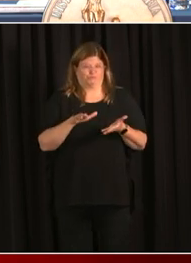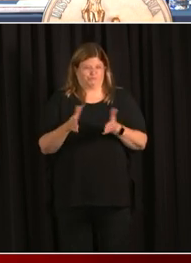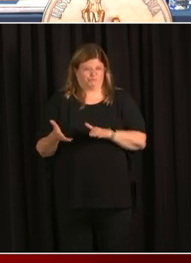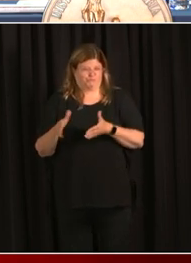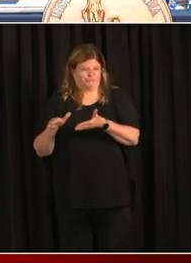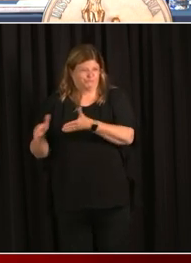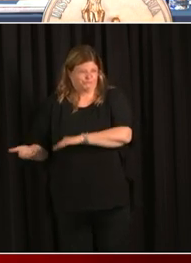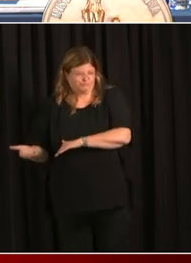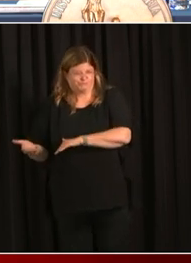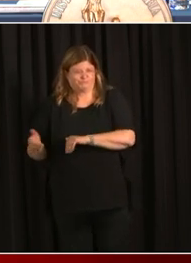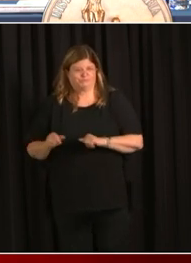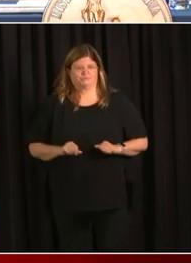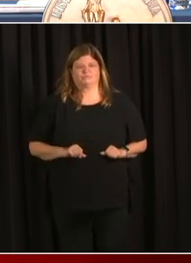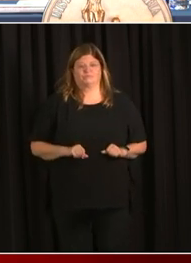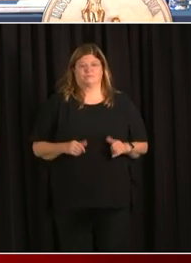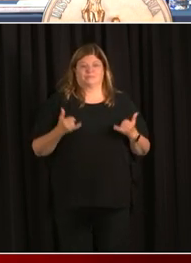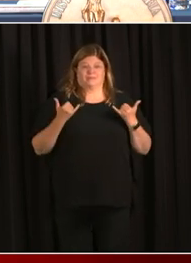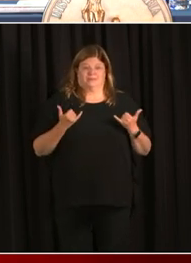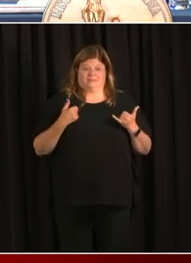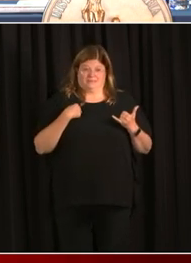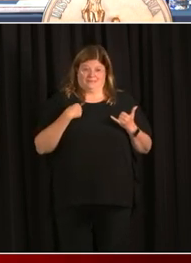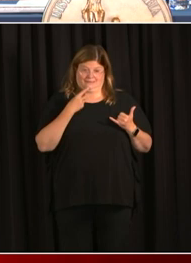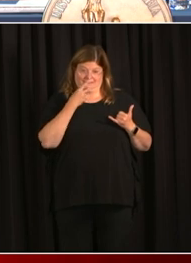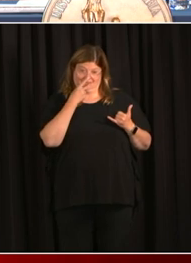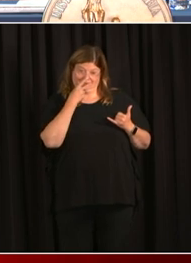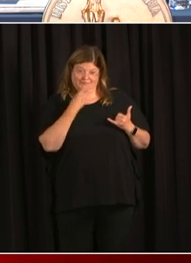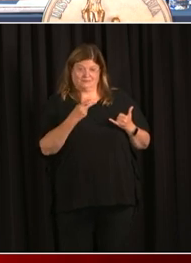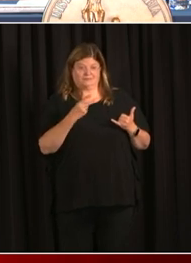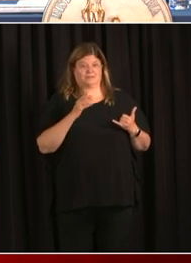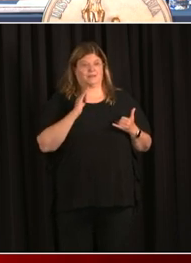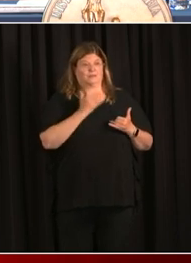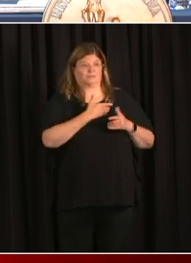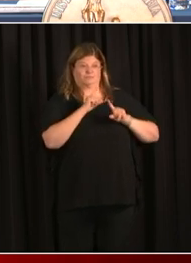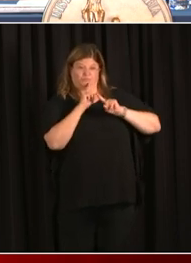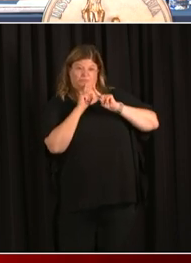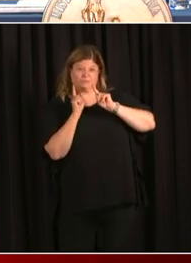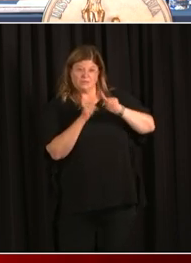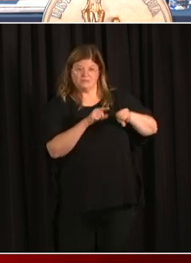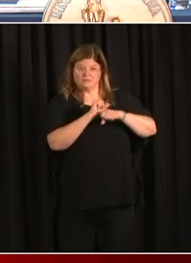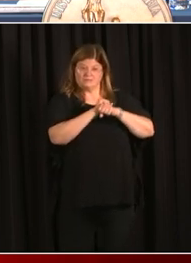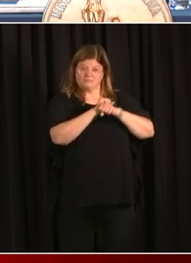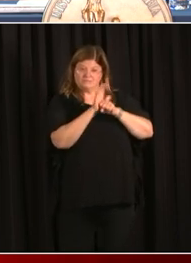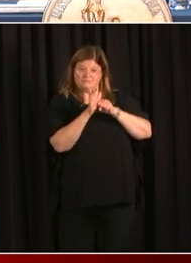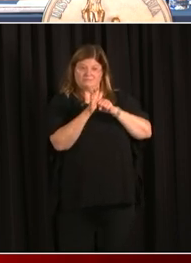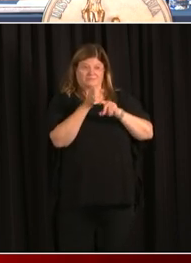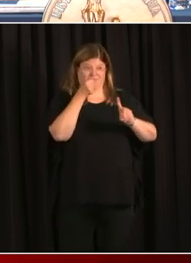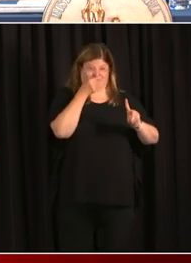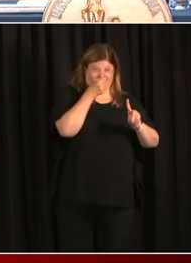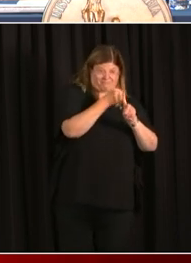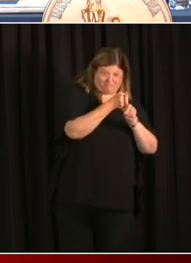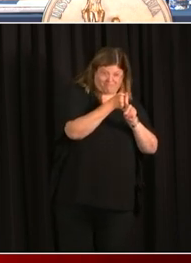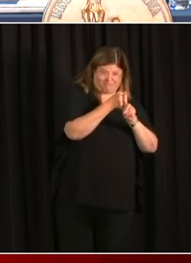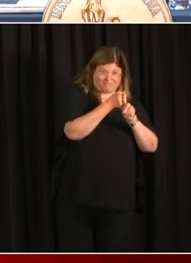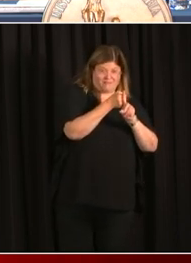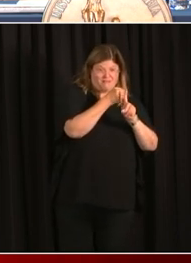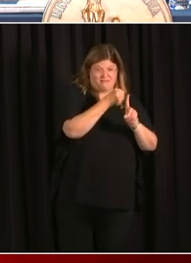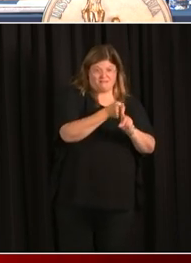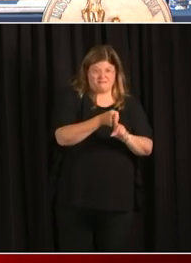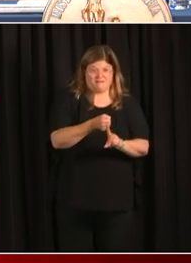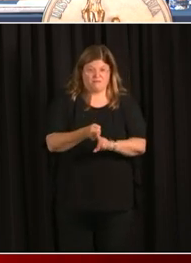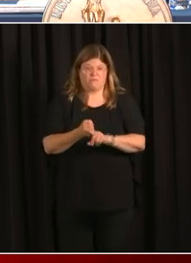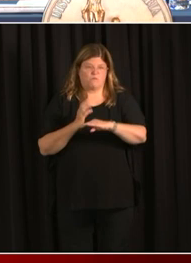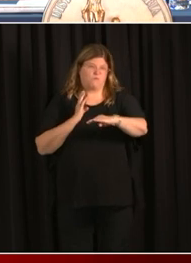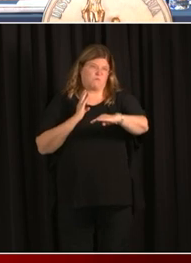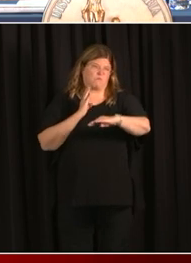you can see that over the course of our response to COVID that we've experienced more than